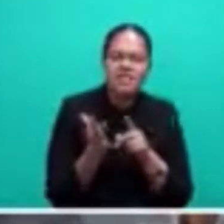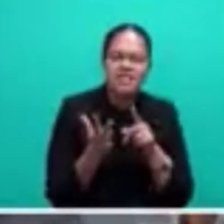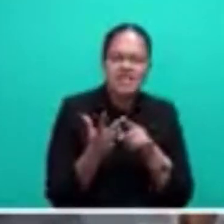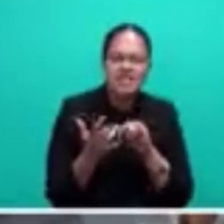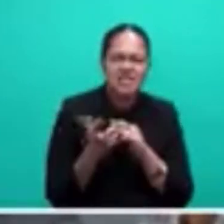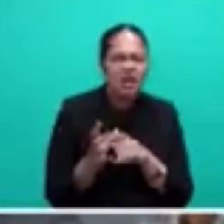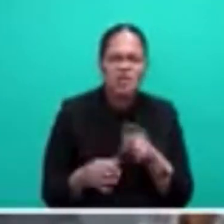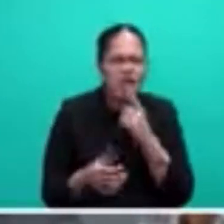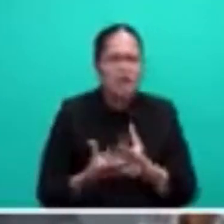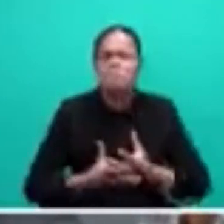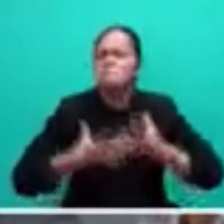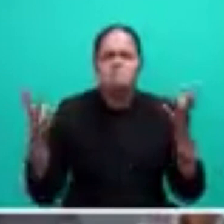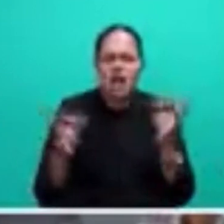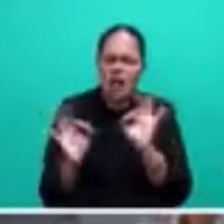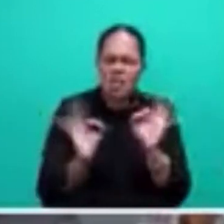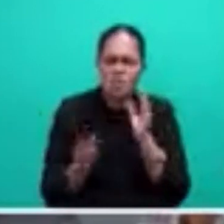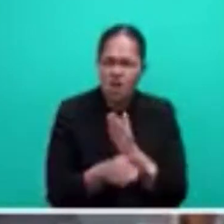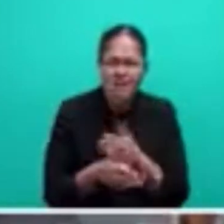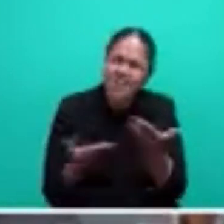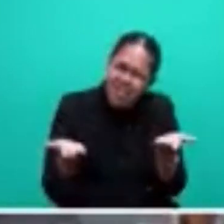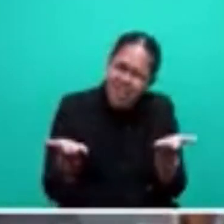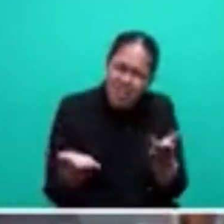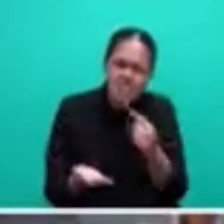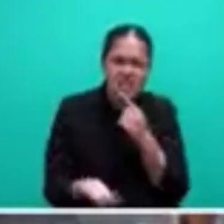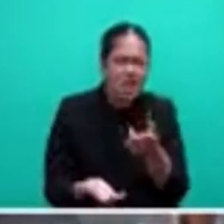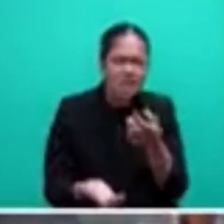unemployment. There's a huge shortage of labour.